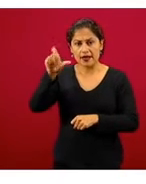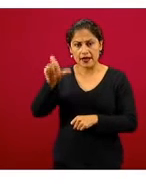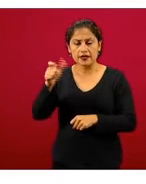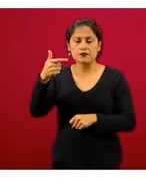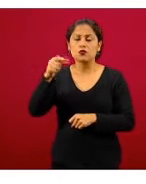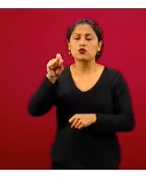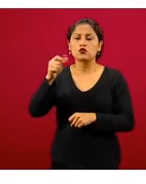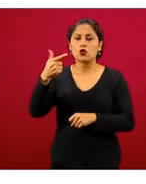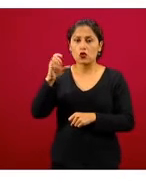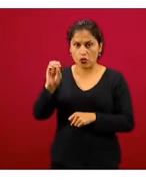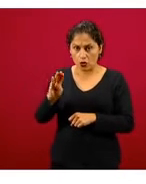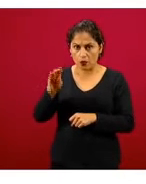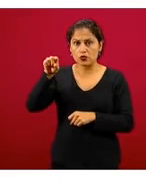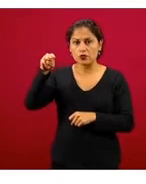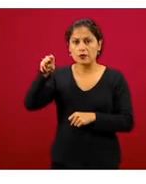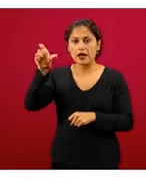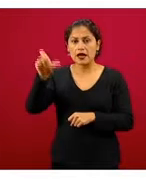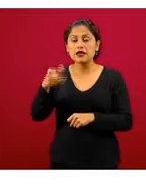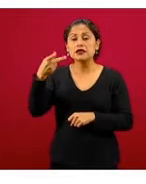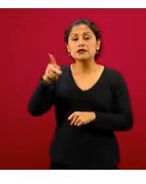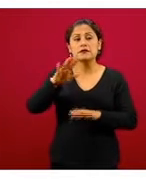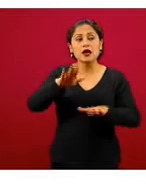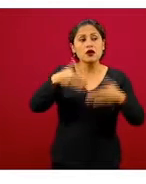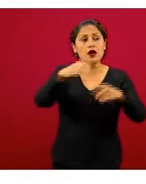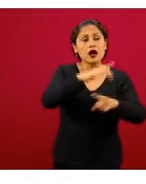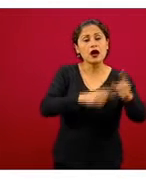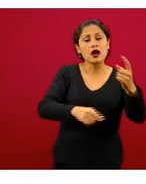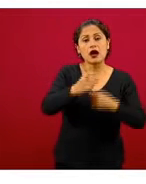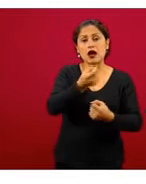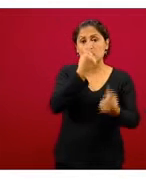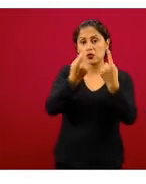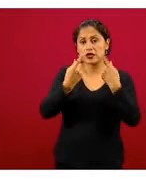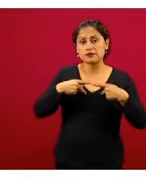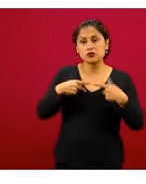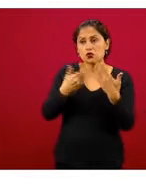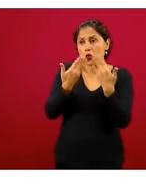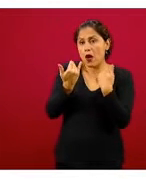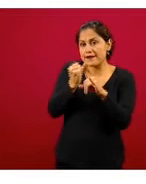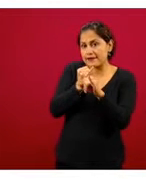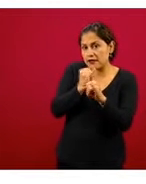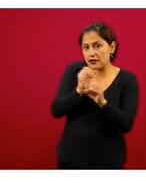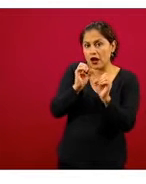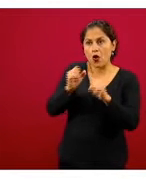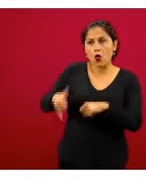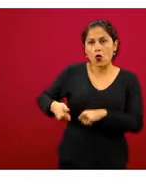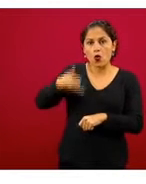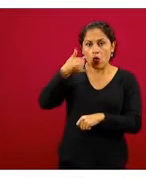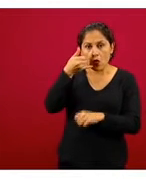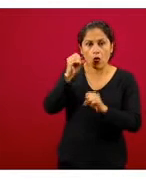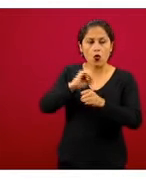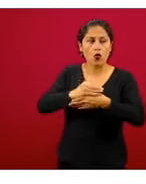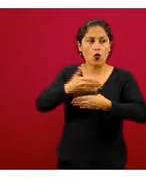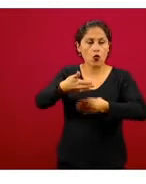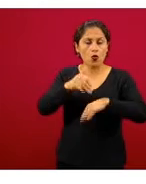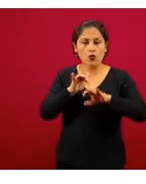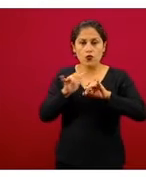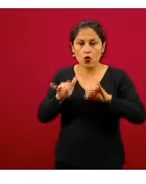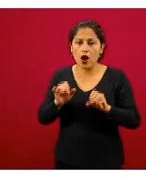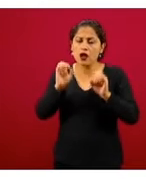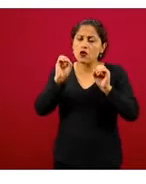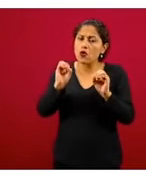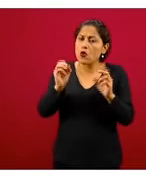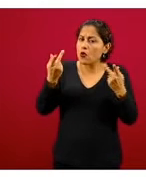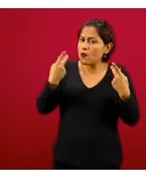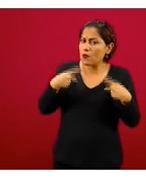So, for example, the over 6,000 people who called for general information regarding COVID,